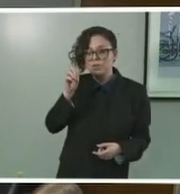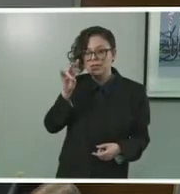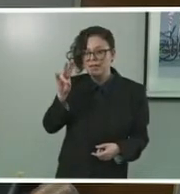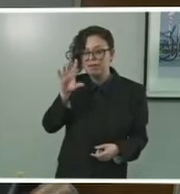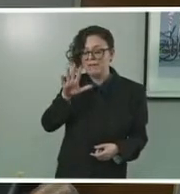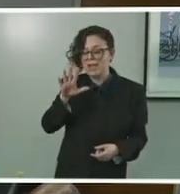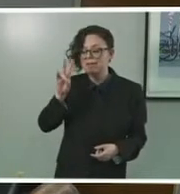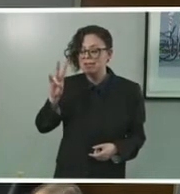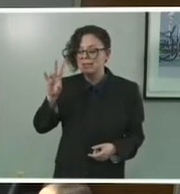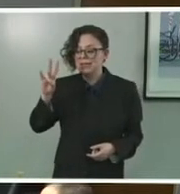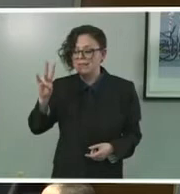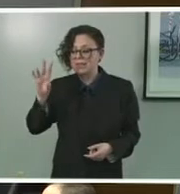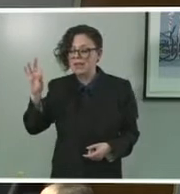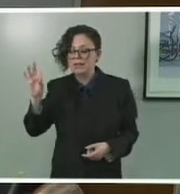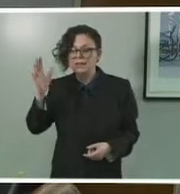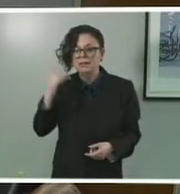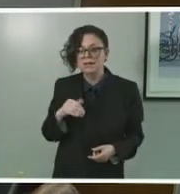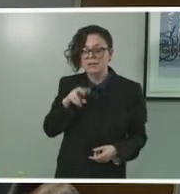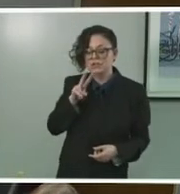210-207-5779,